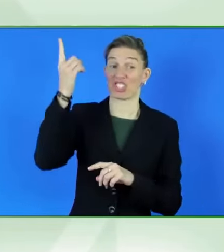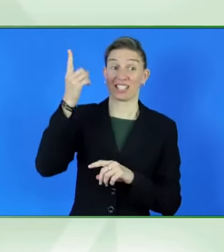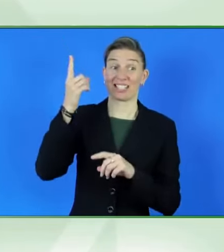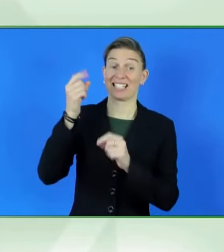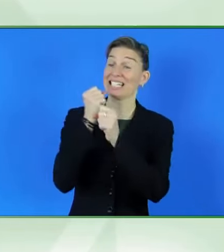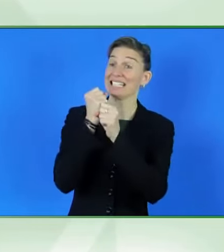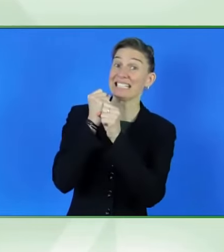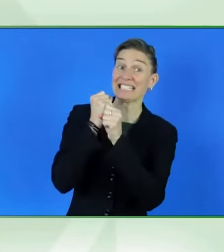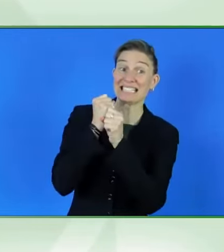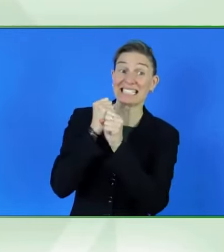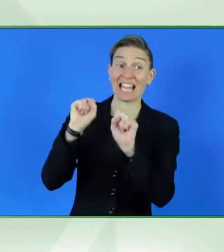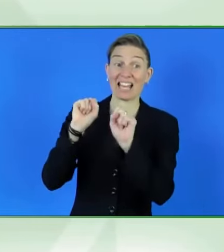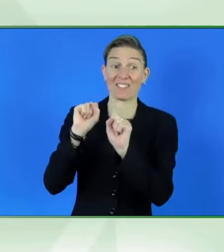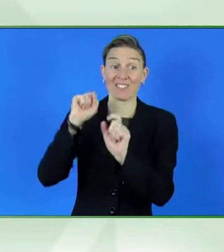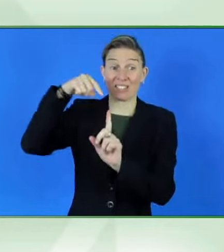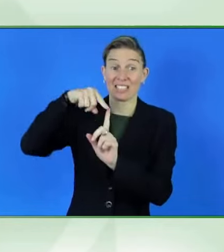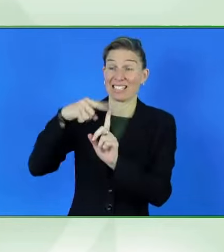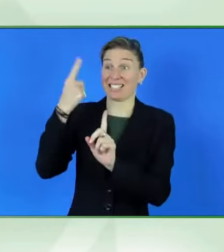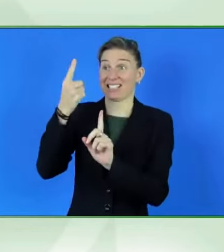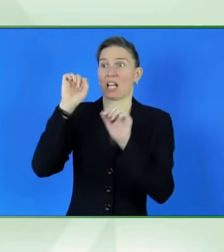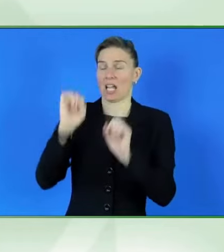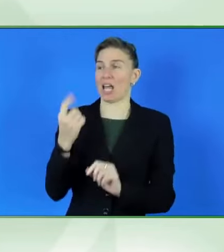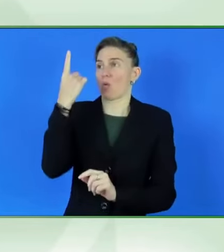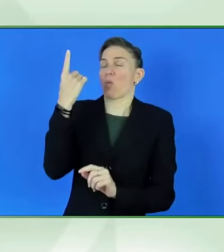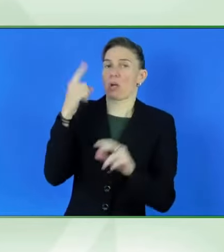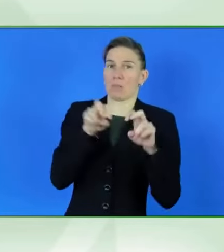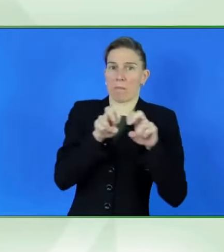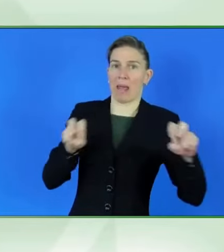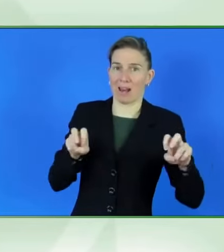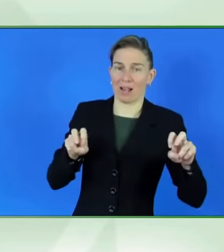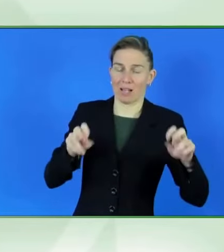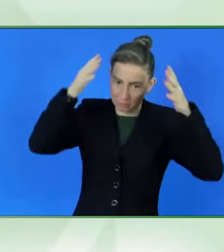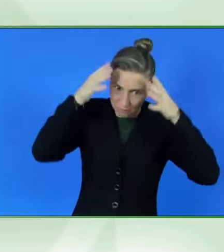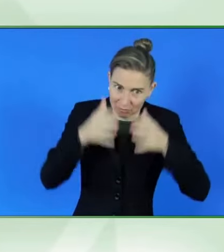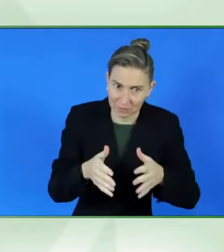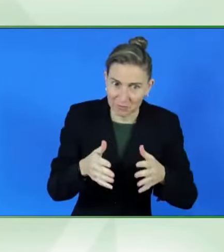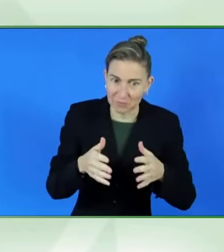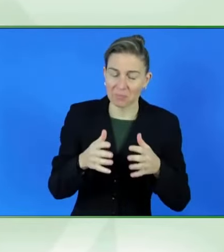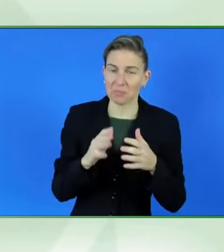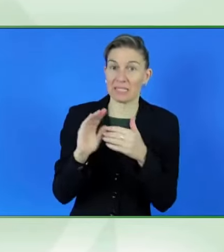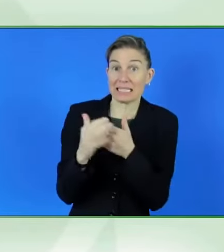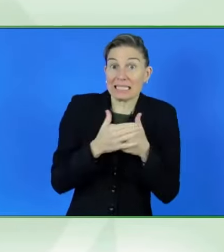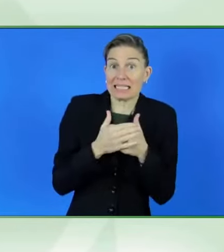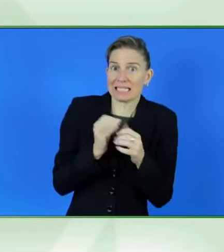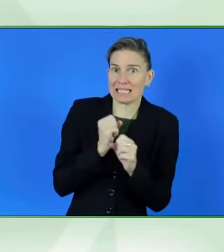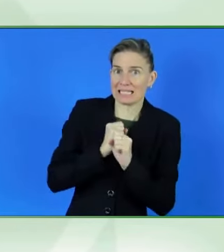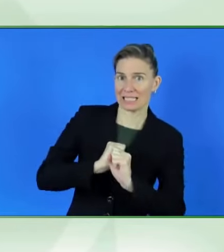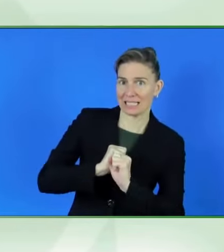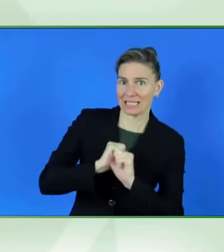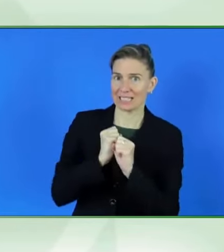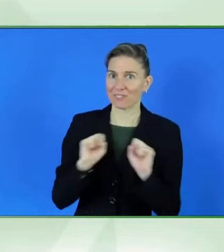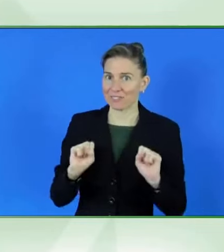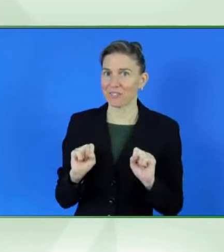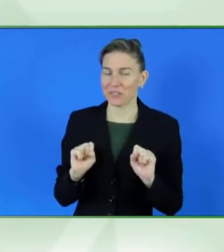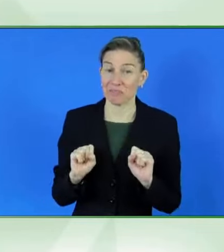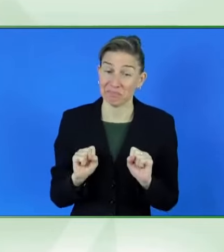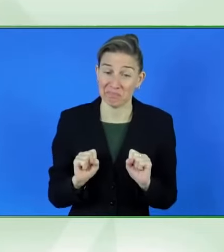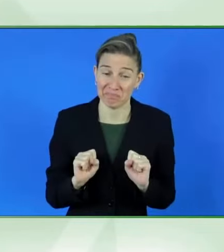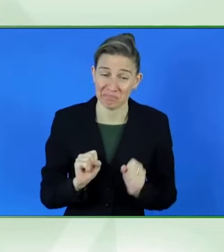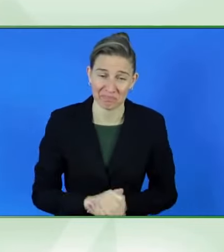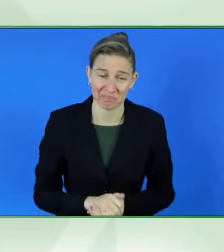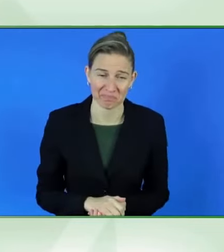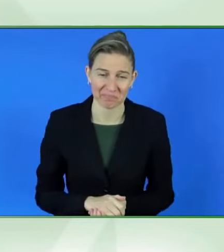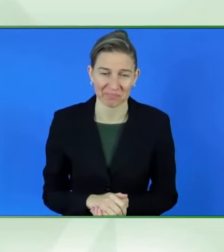at on that. But I do think that the comments that you made, particularly about side